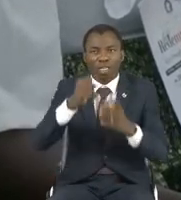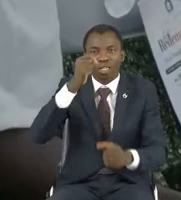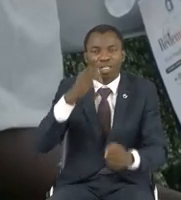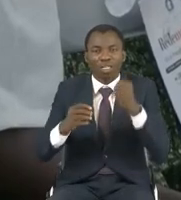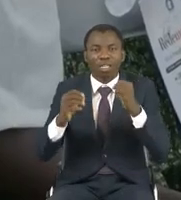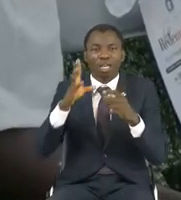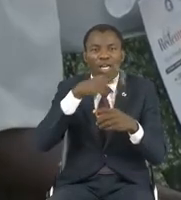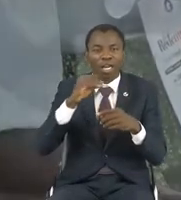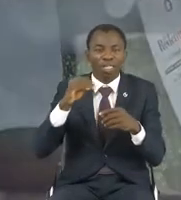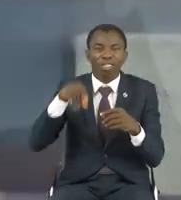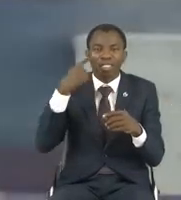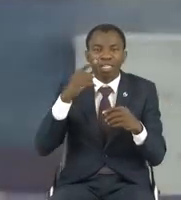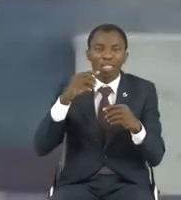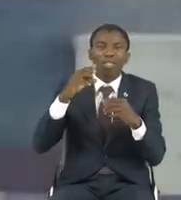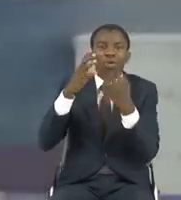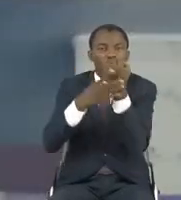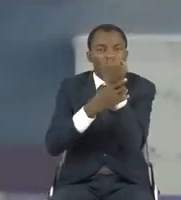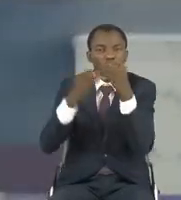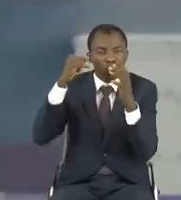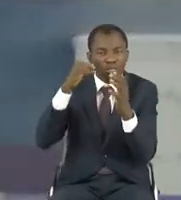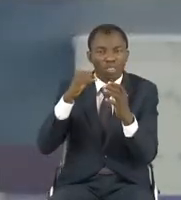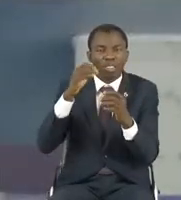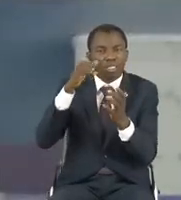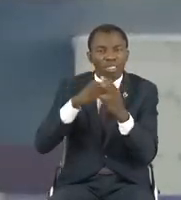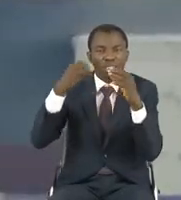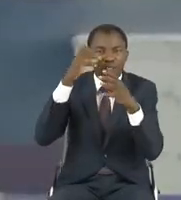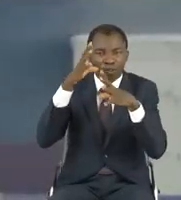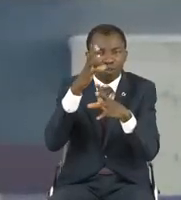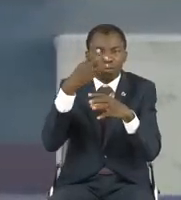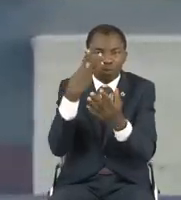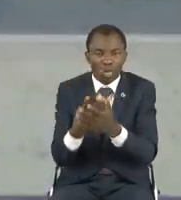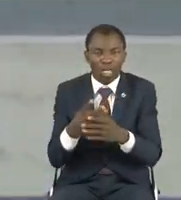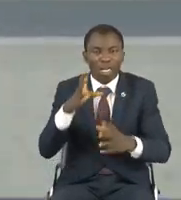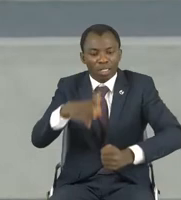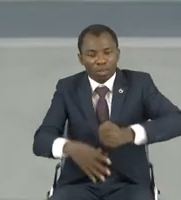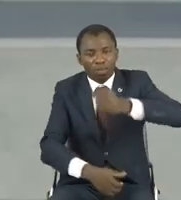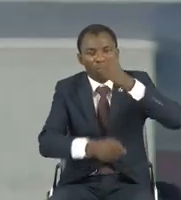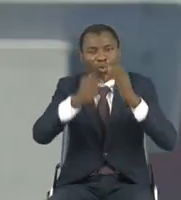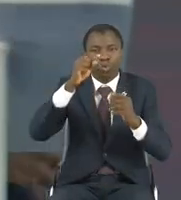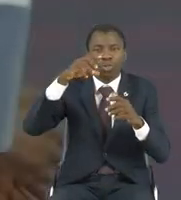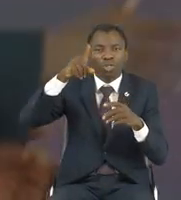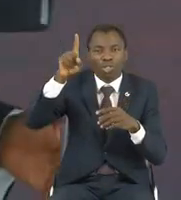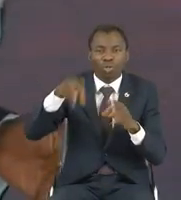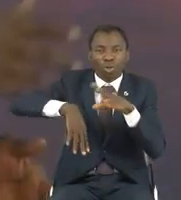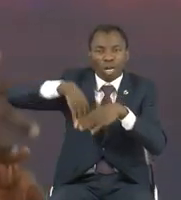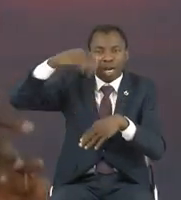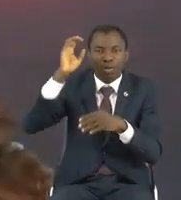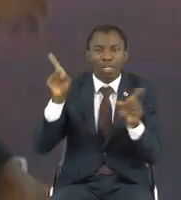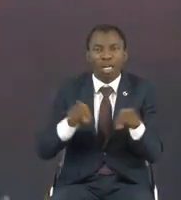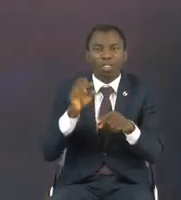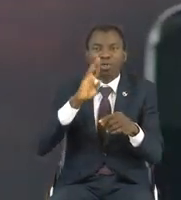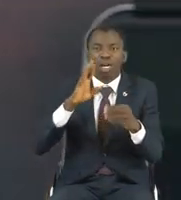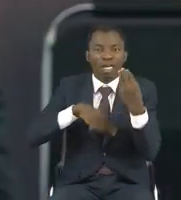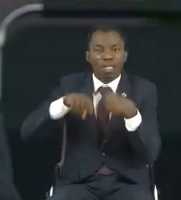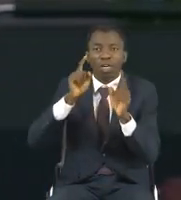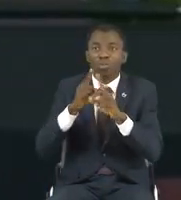firm. And he pulled you out. And As you were going to run away from that place, he